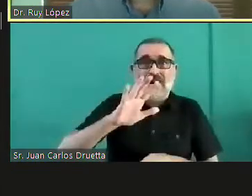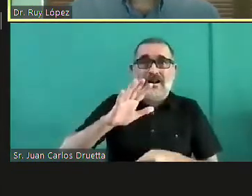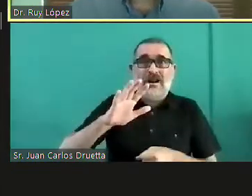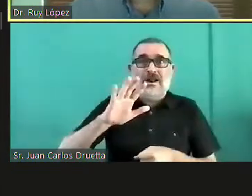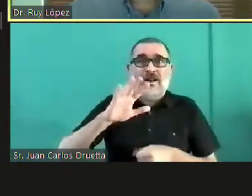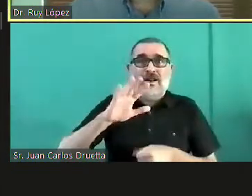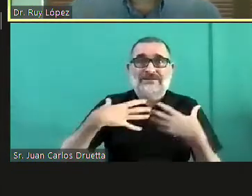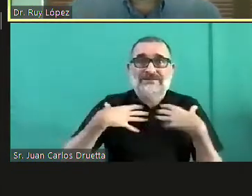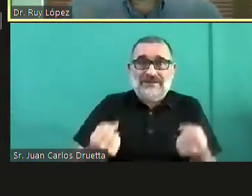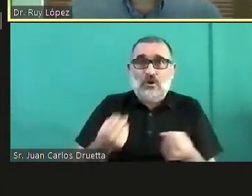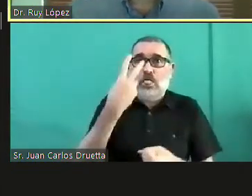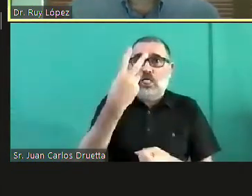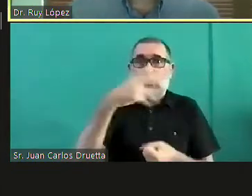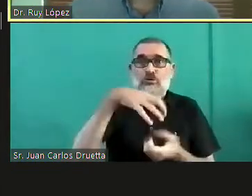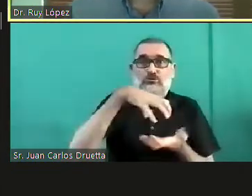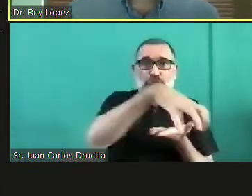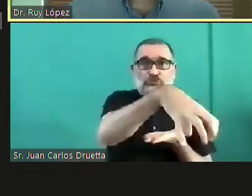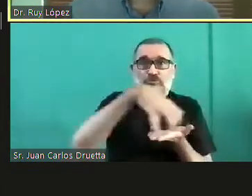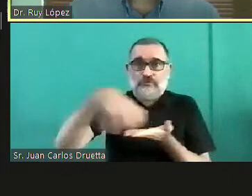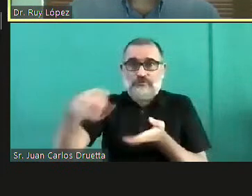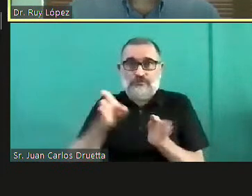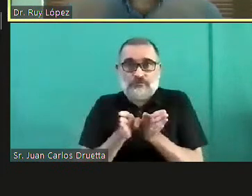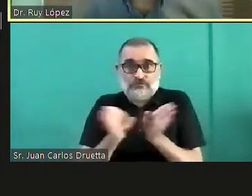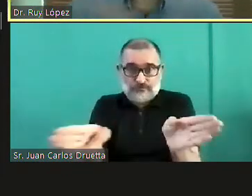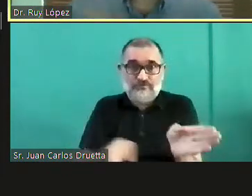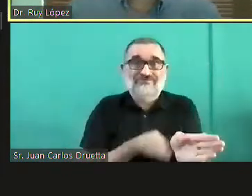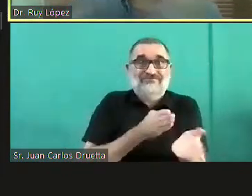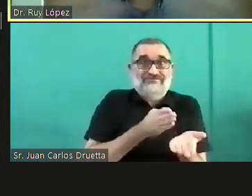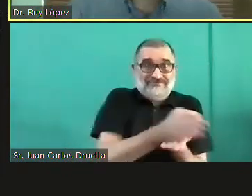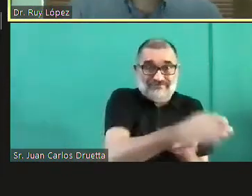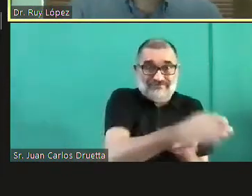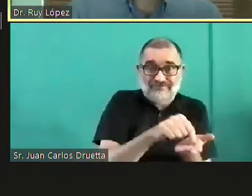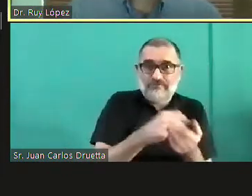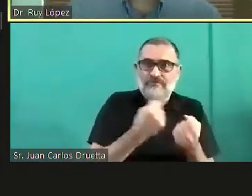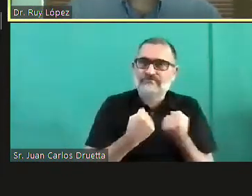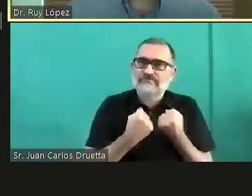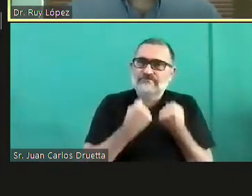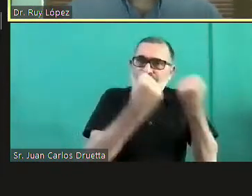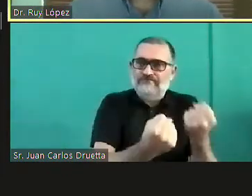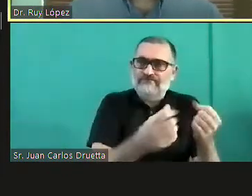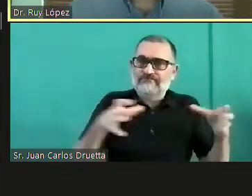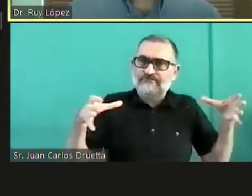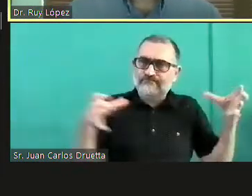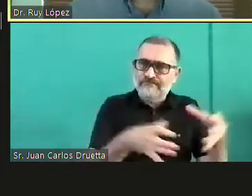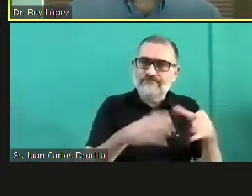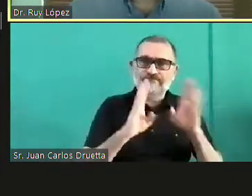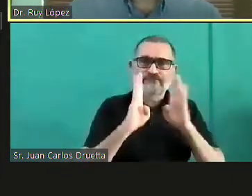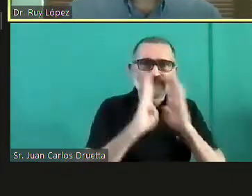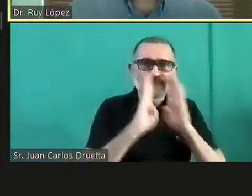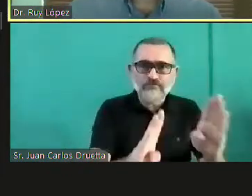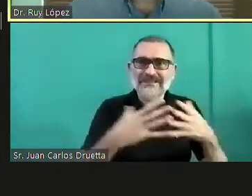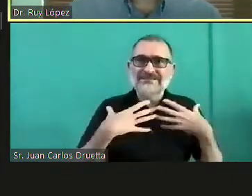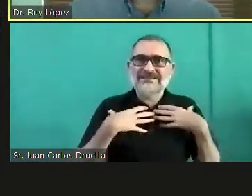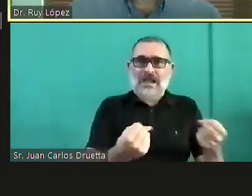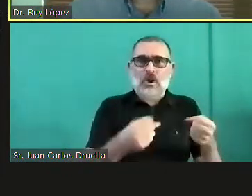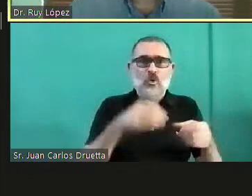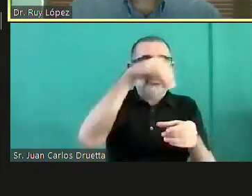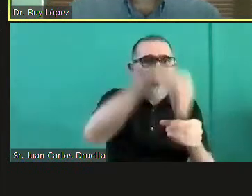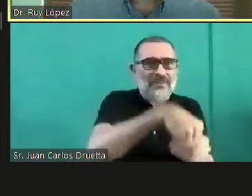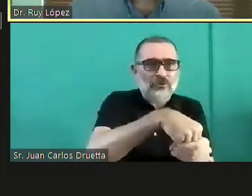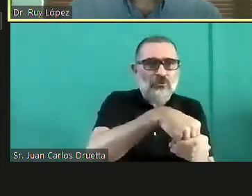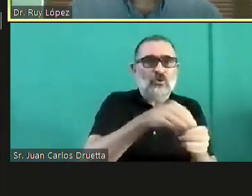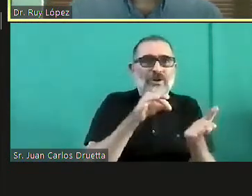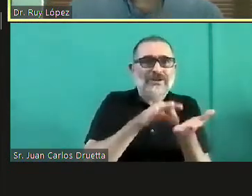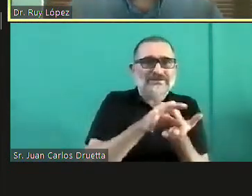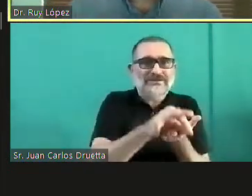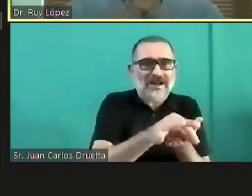comorbidities. And together with the Senaprese Hearts PAHO program, this is the model that we have adapted